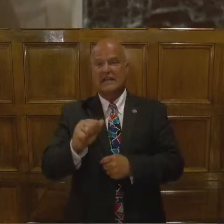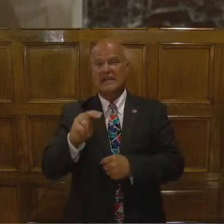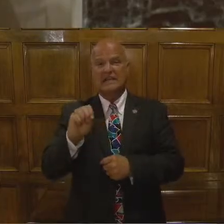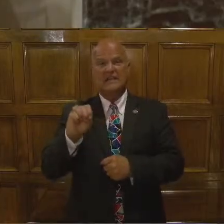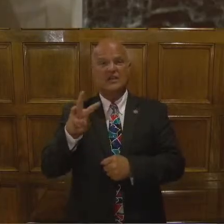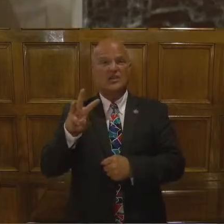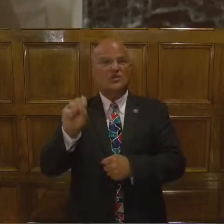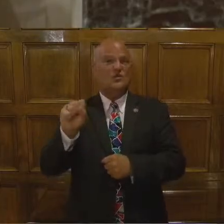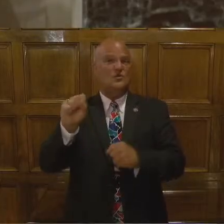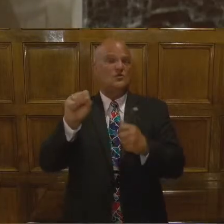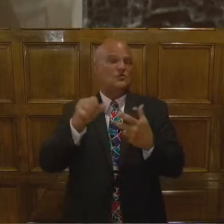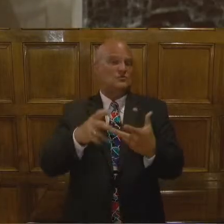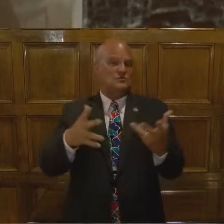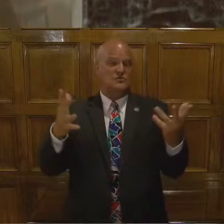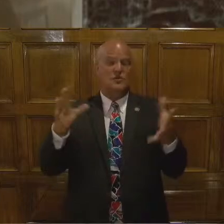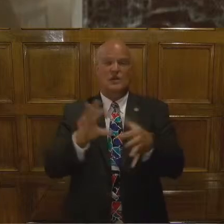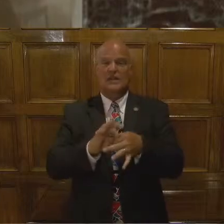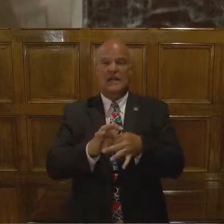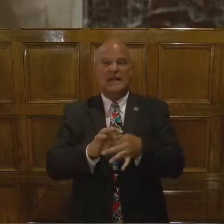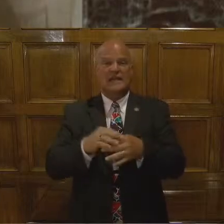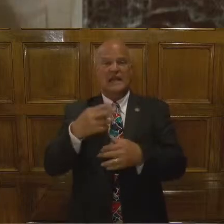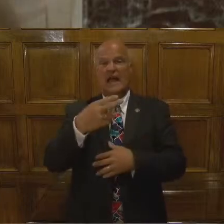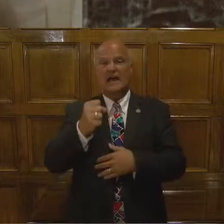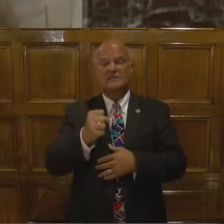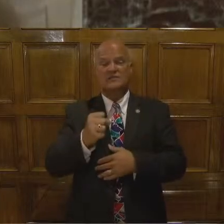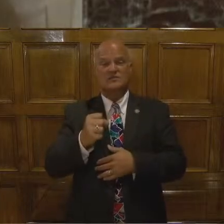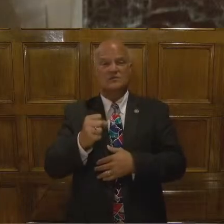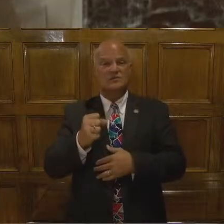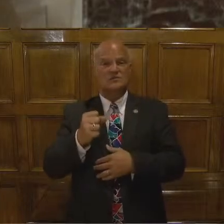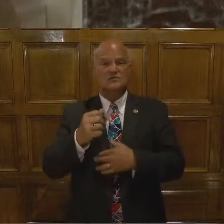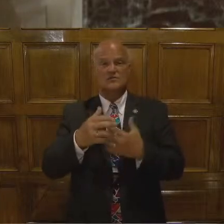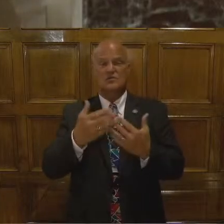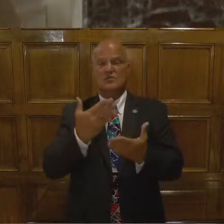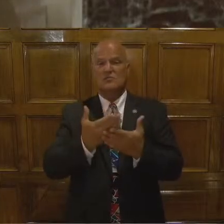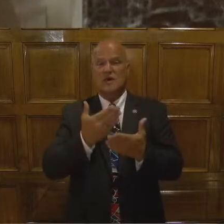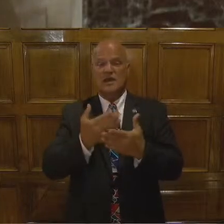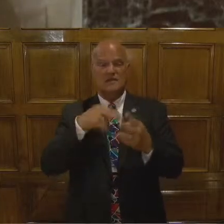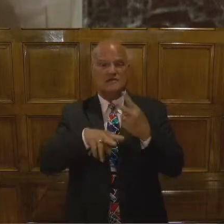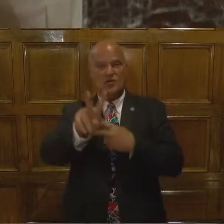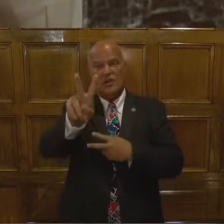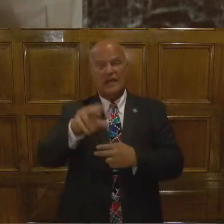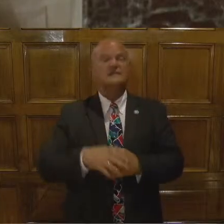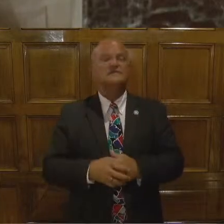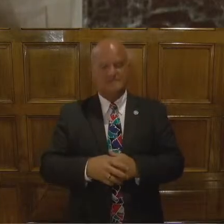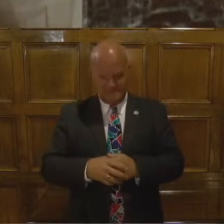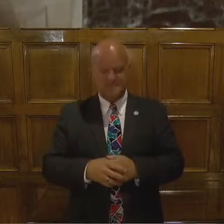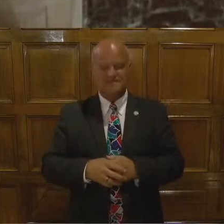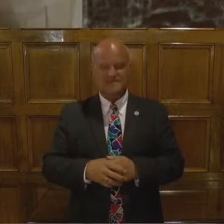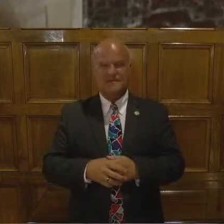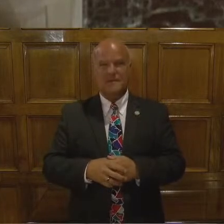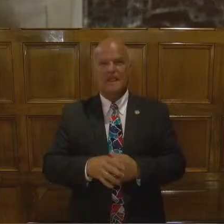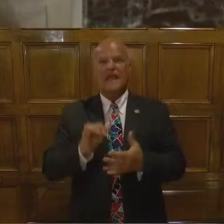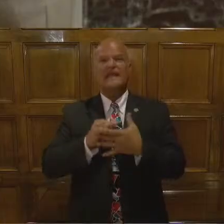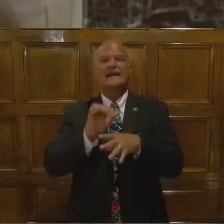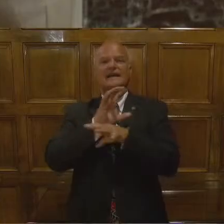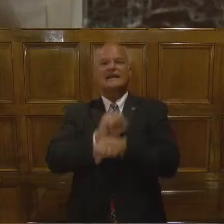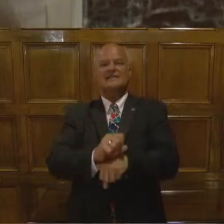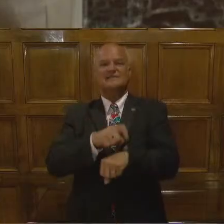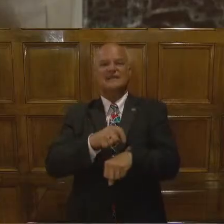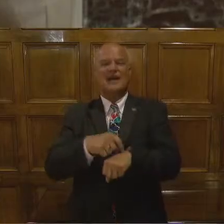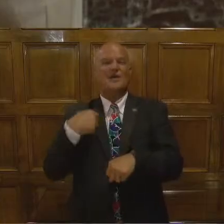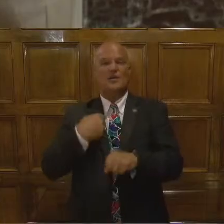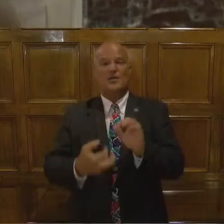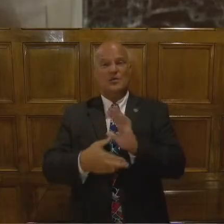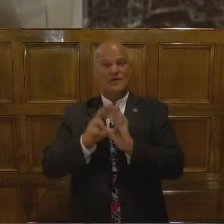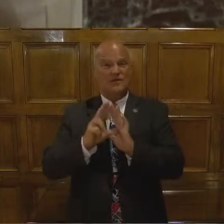news or related to tax collections or revenue forecasts? Yes, that's the customary time when we